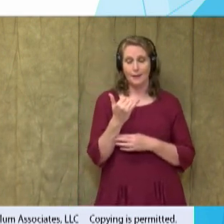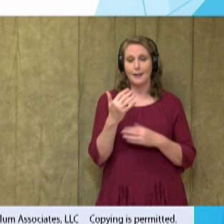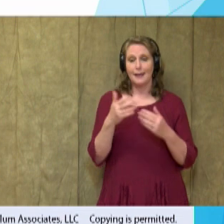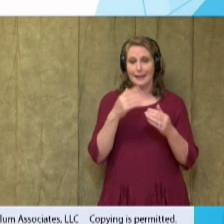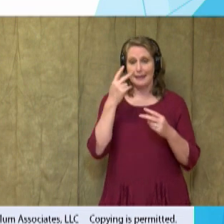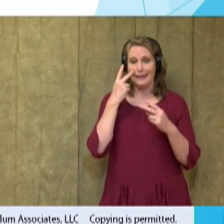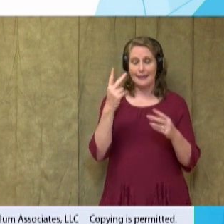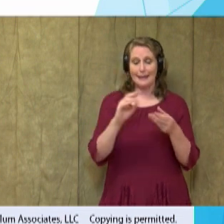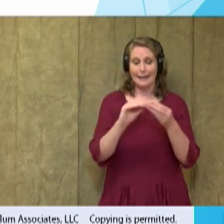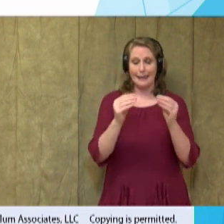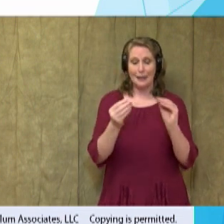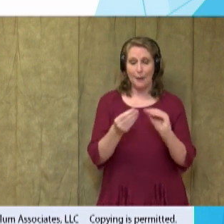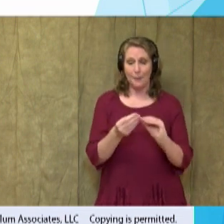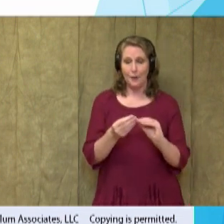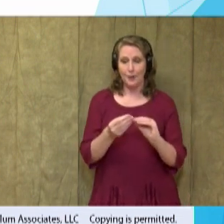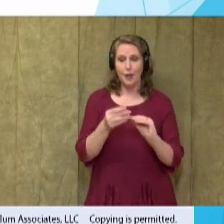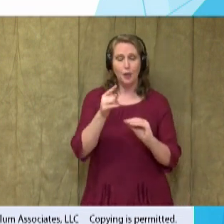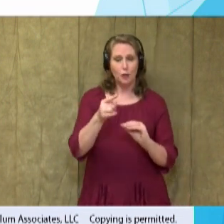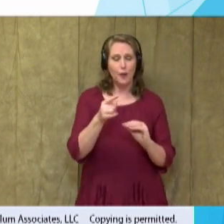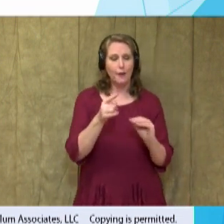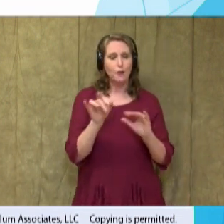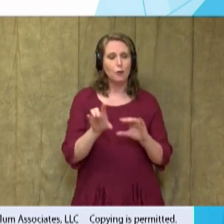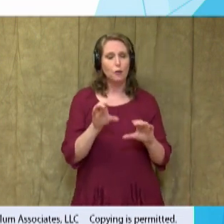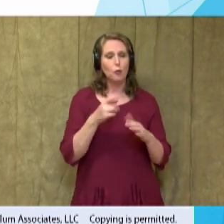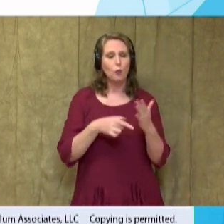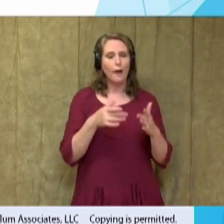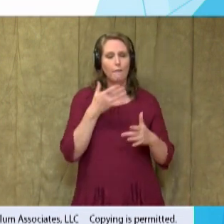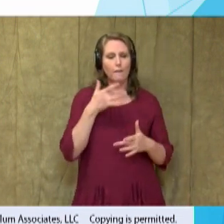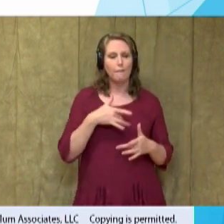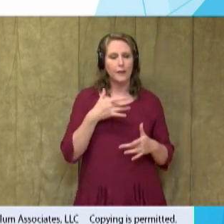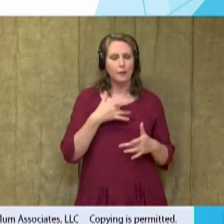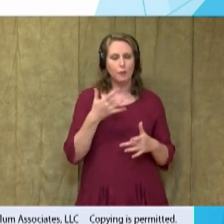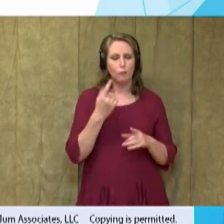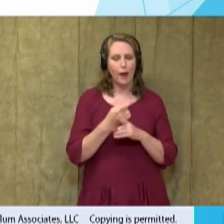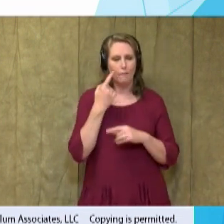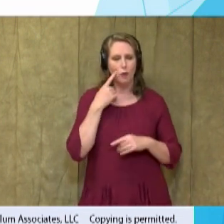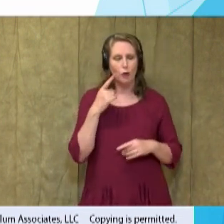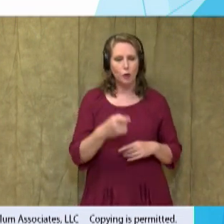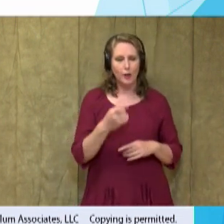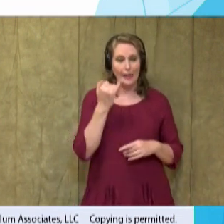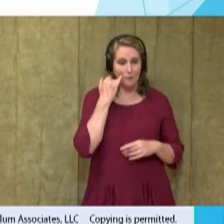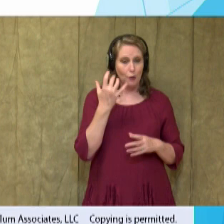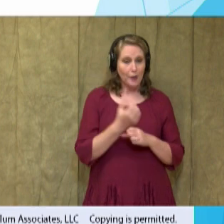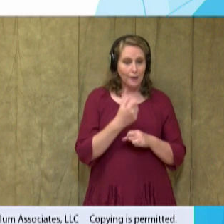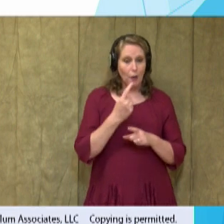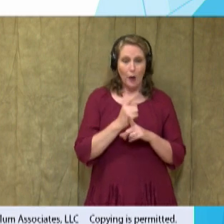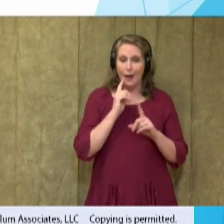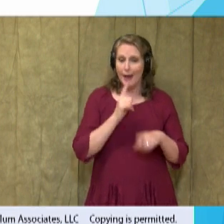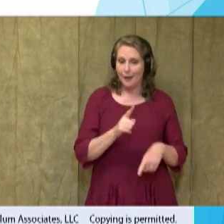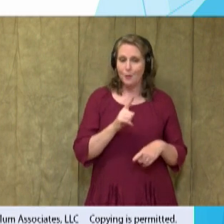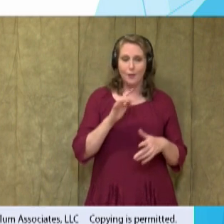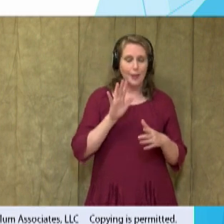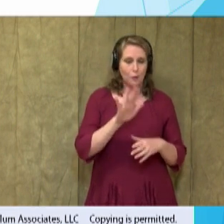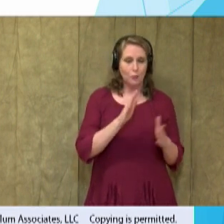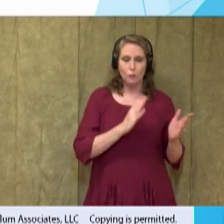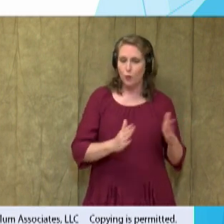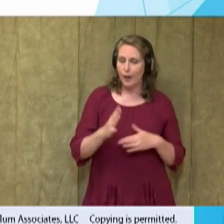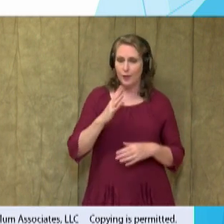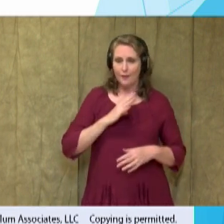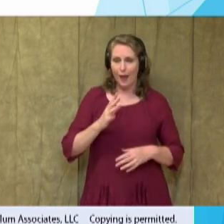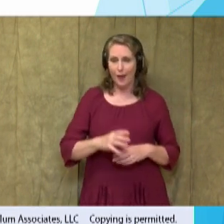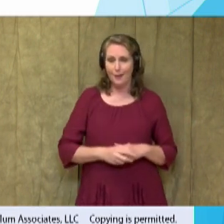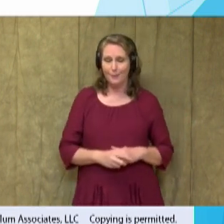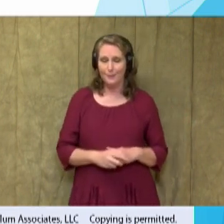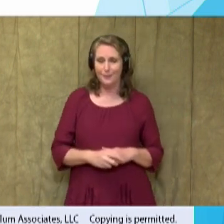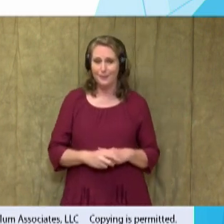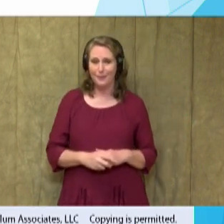easier to see the numbers. So you just kind of have to do what feels right for you as long as you get the correct answer every time.